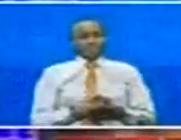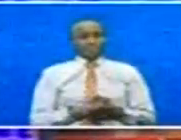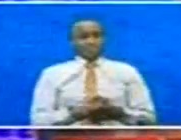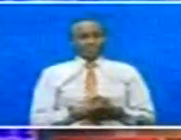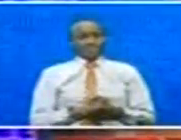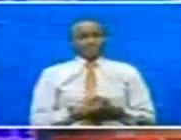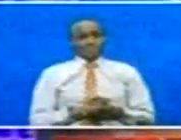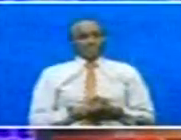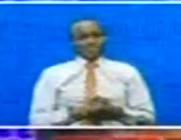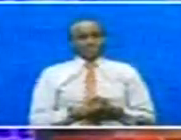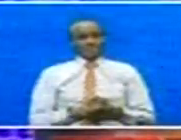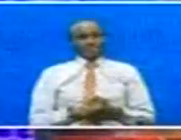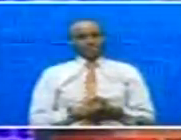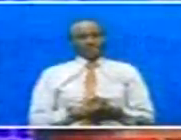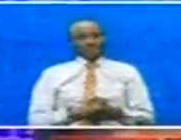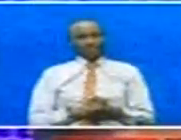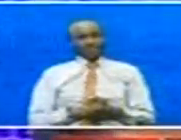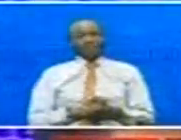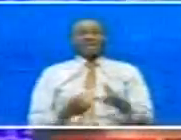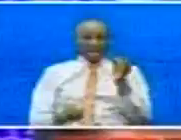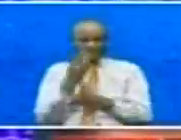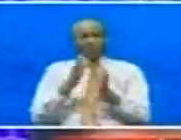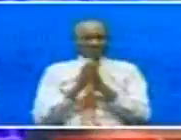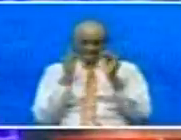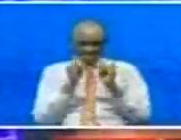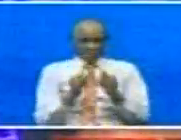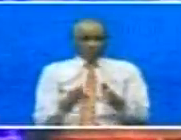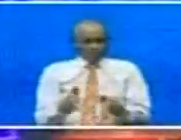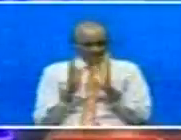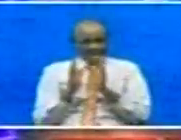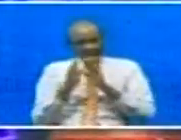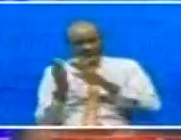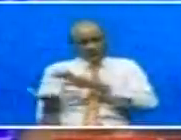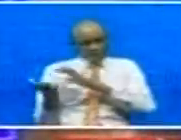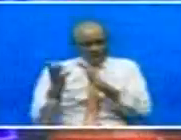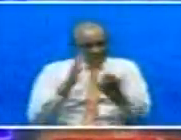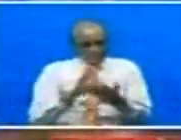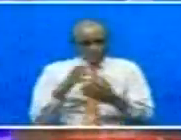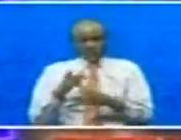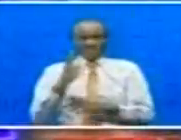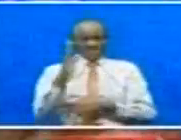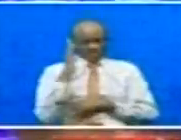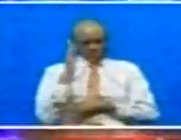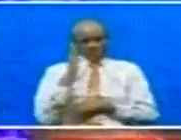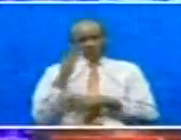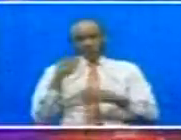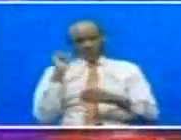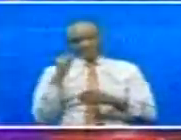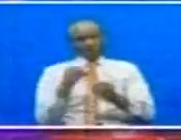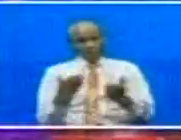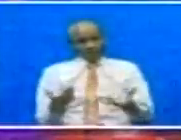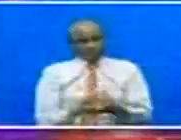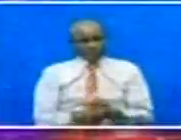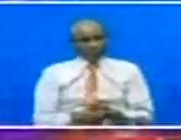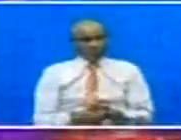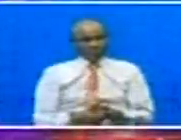to come up with a new dispensation of how do we deal with the security issues of our country. Okay, let me ask you this.